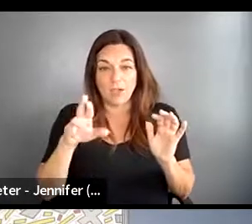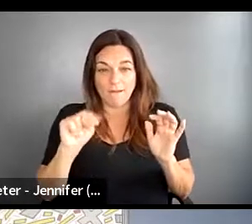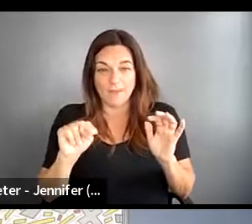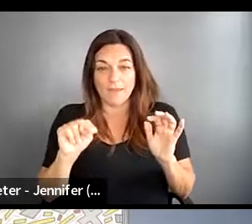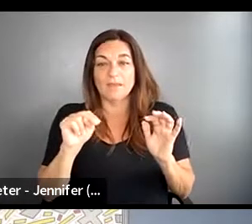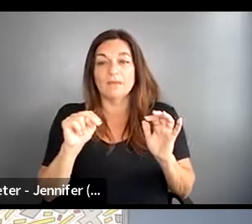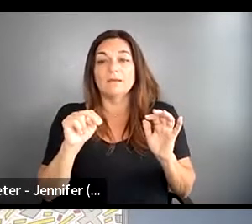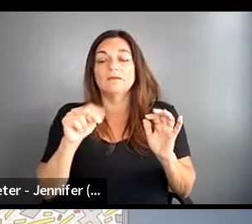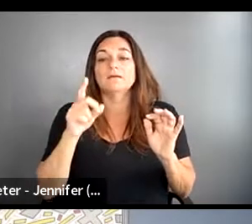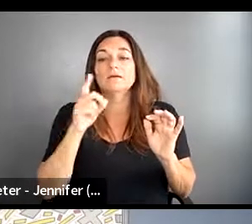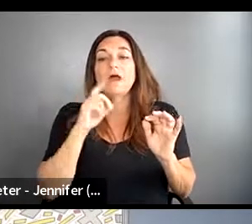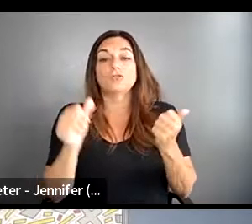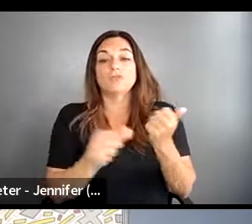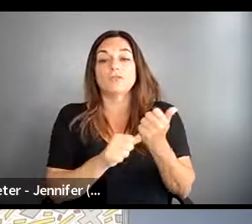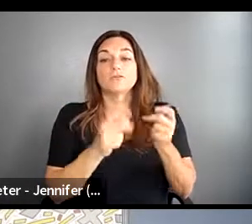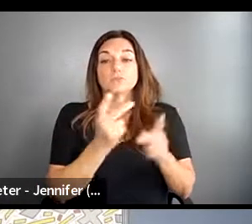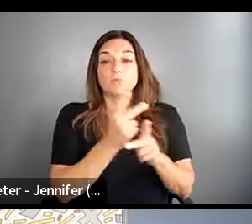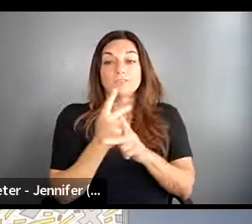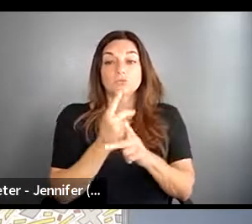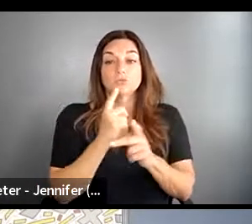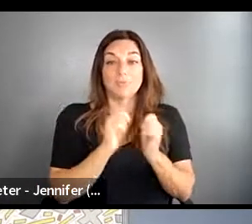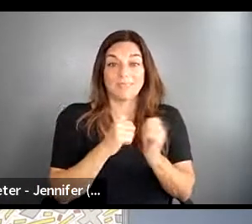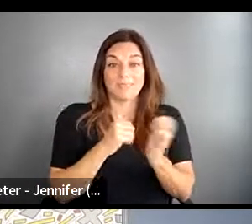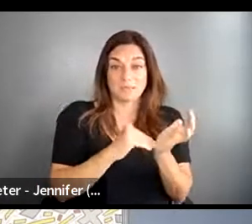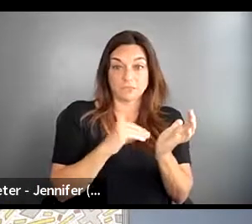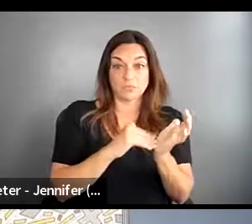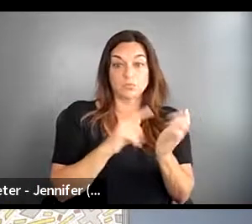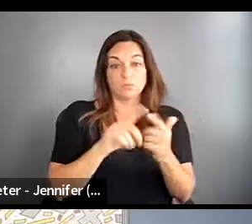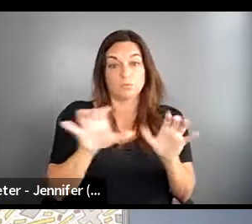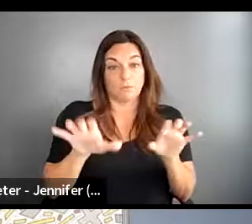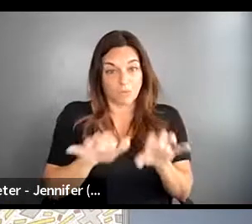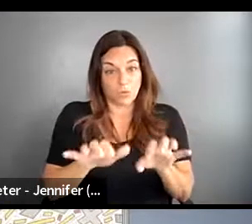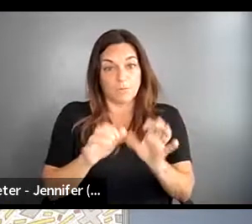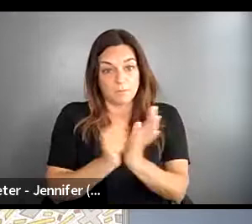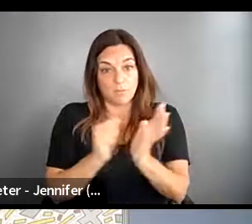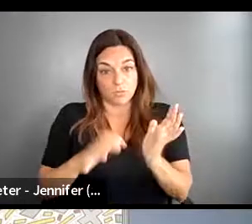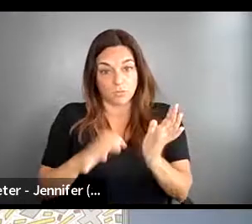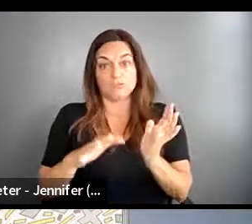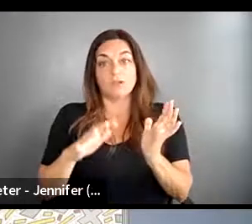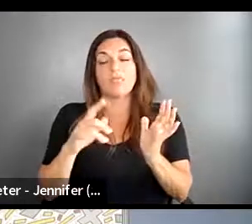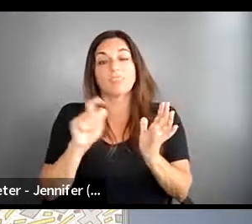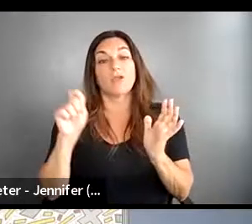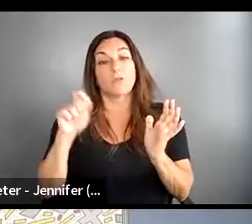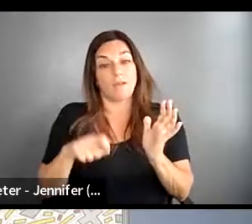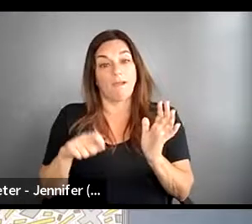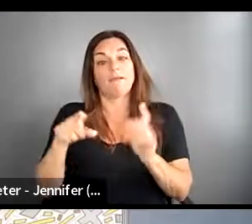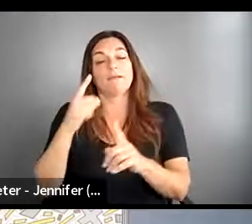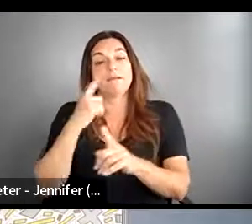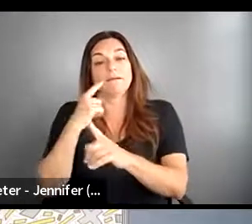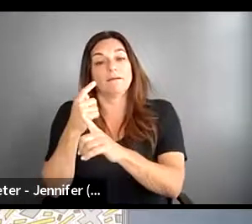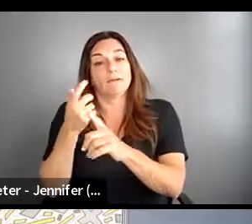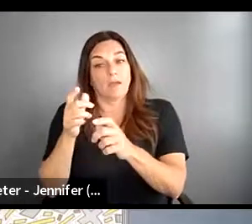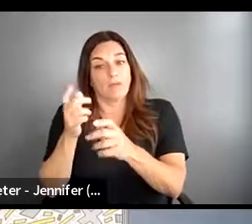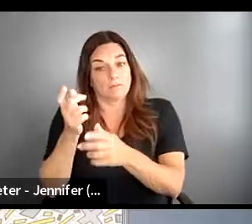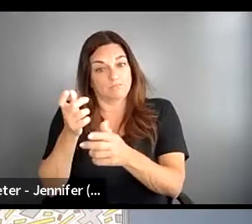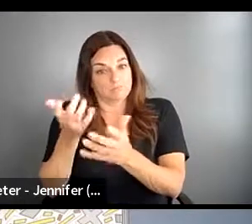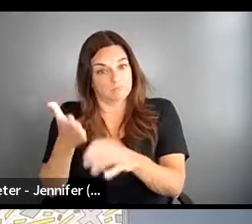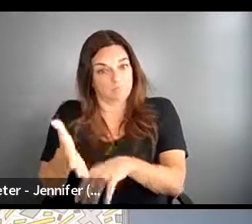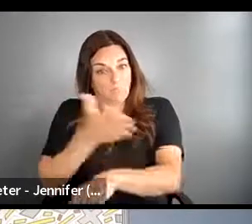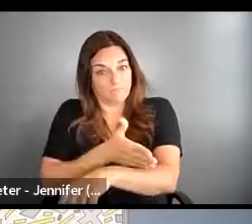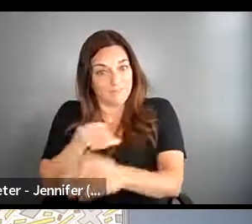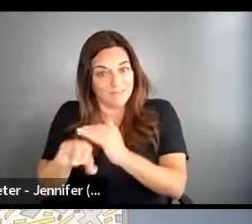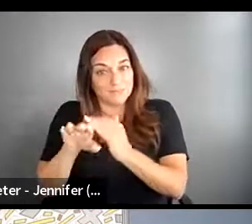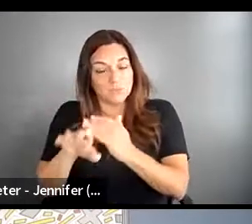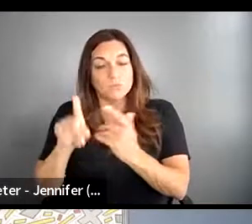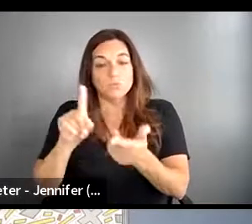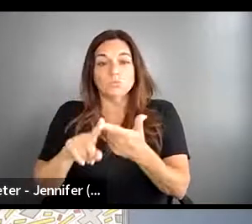the supervision of a physician with the ability to perform an abortion, thereby improving access to providers and also reducing